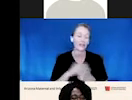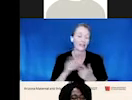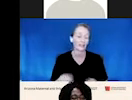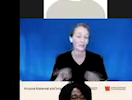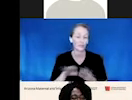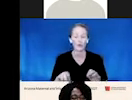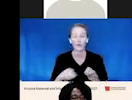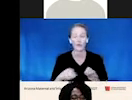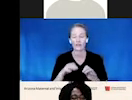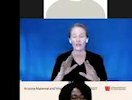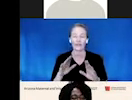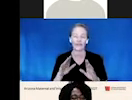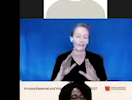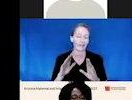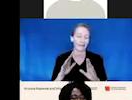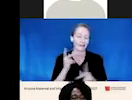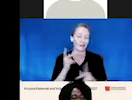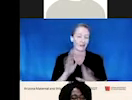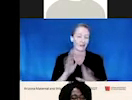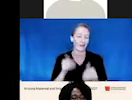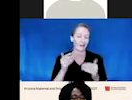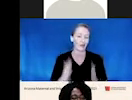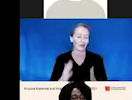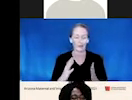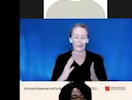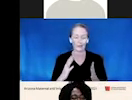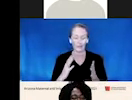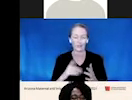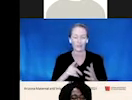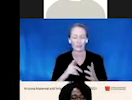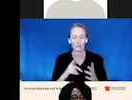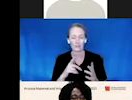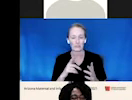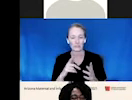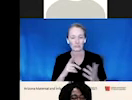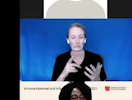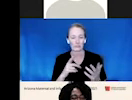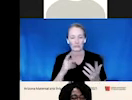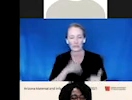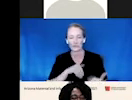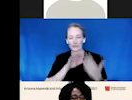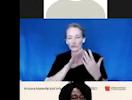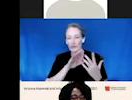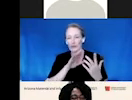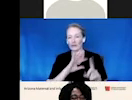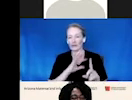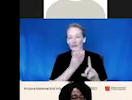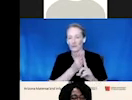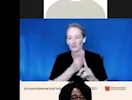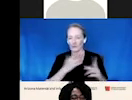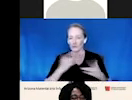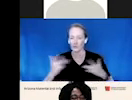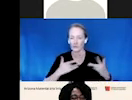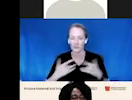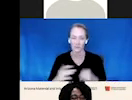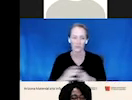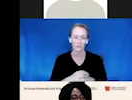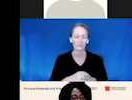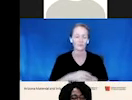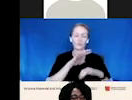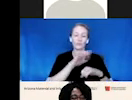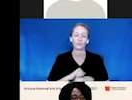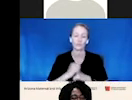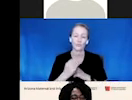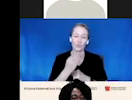being displaced from traditional homelands and how that can contribute to pregnancy complications. Traditional food systems, we